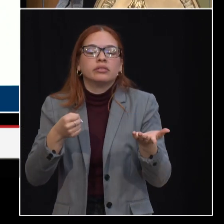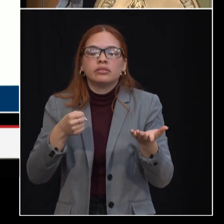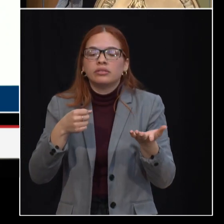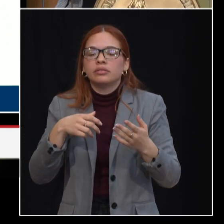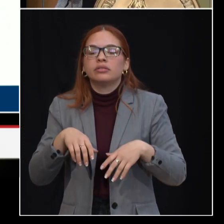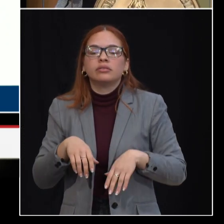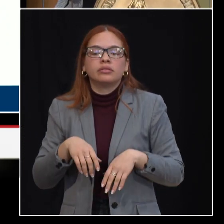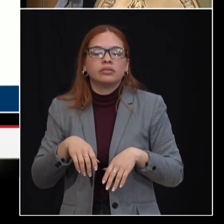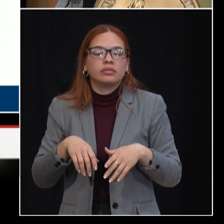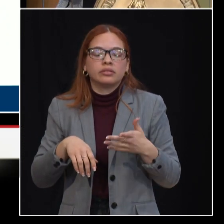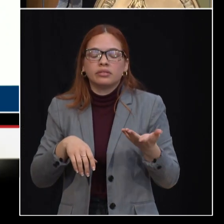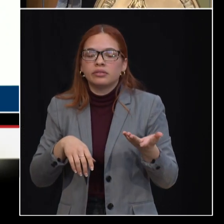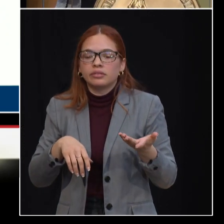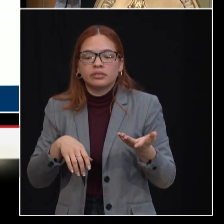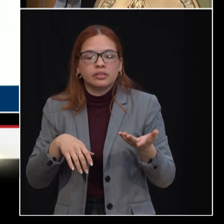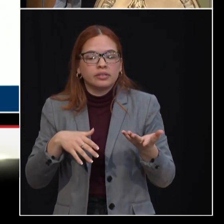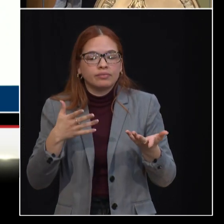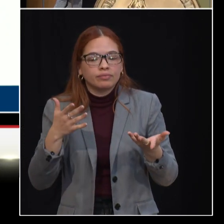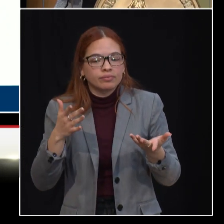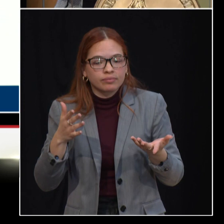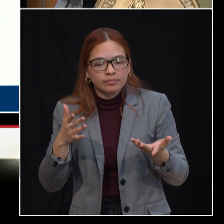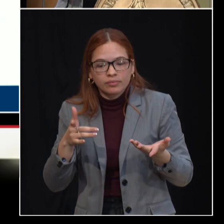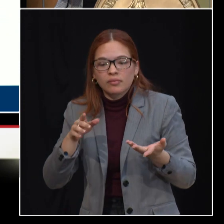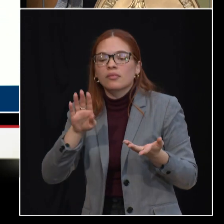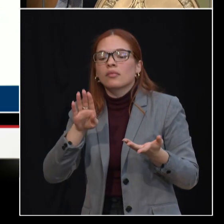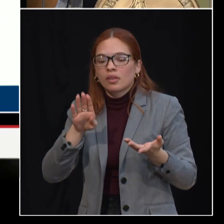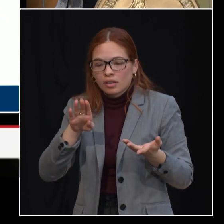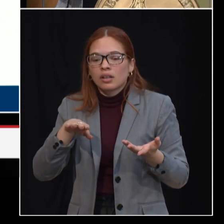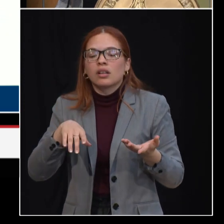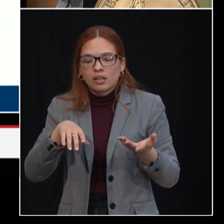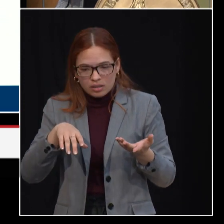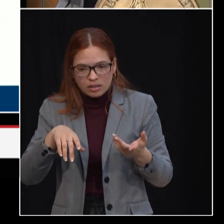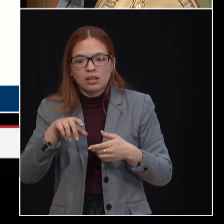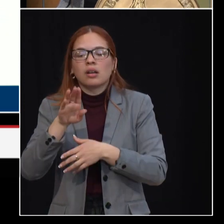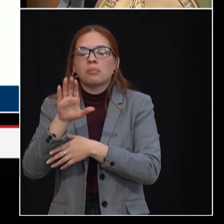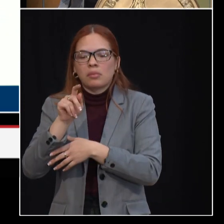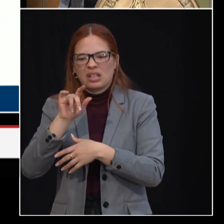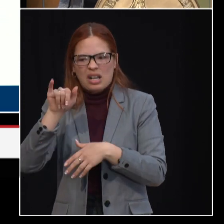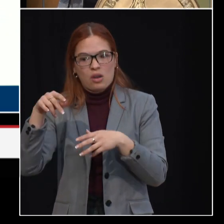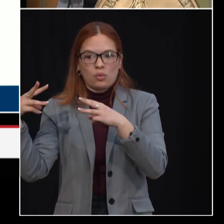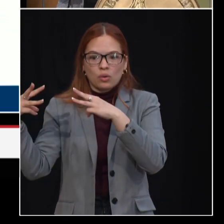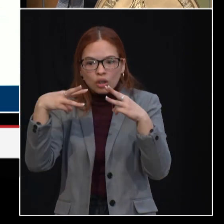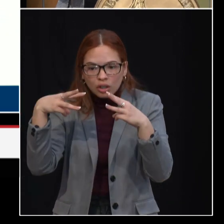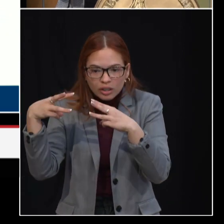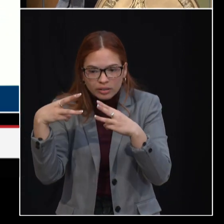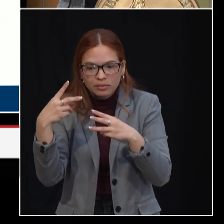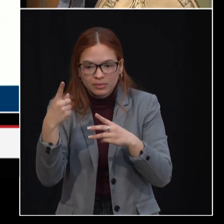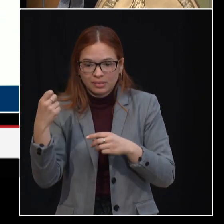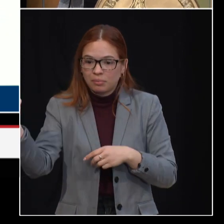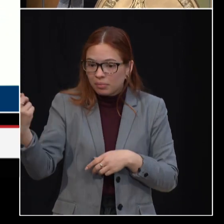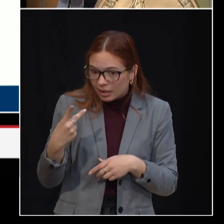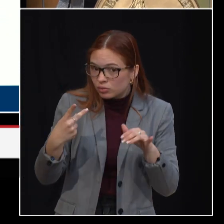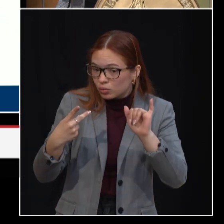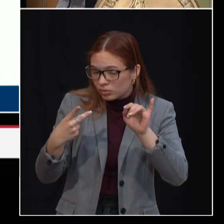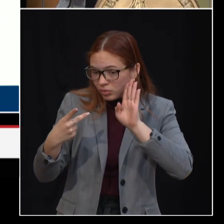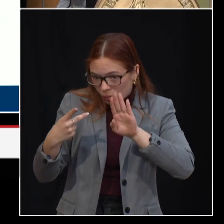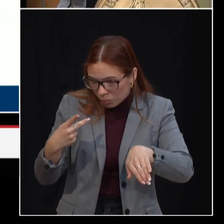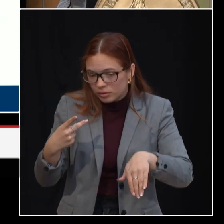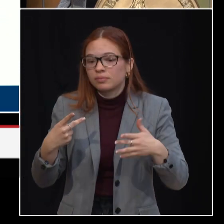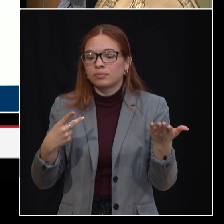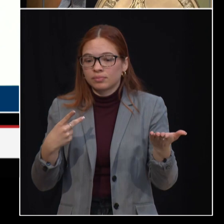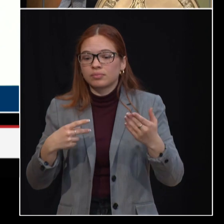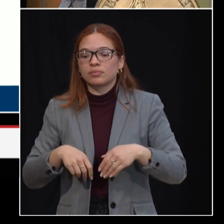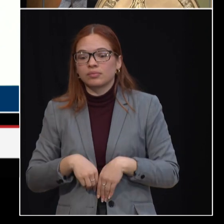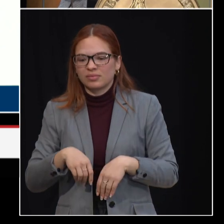ago, and we are bringing the Beltway battles back to the city as well. So needless to say, as you all know, DC is